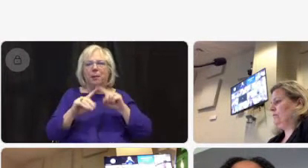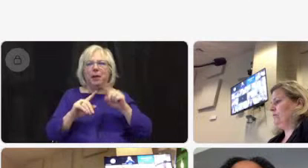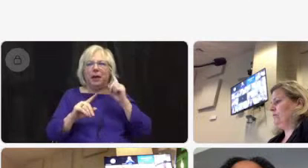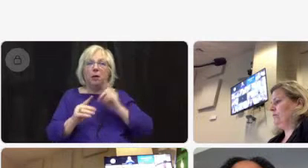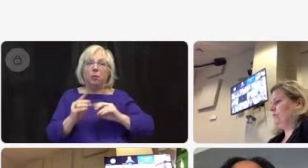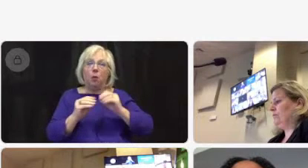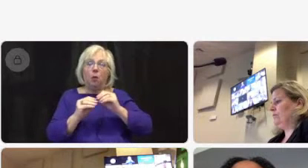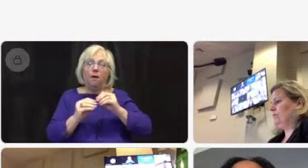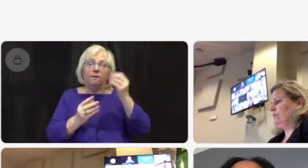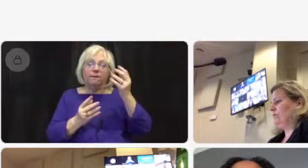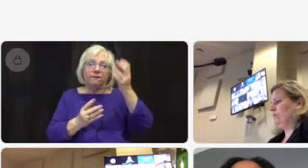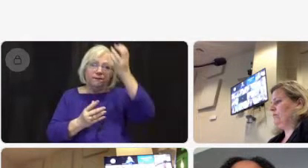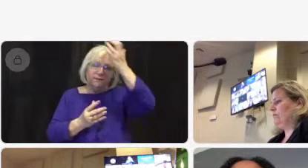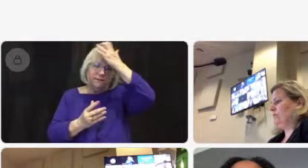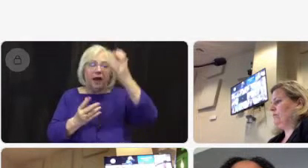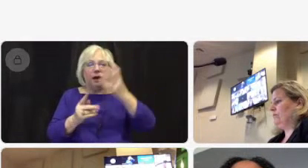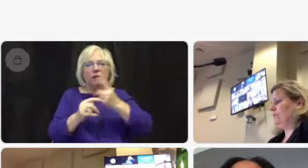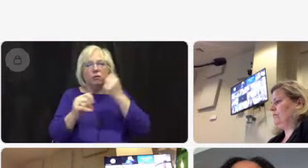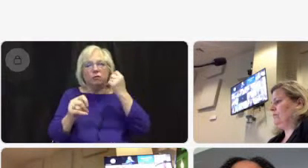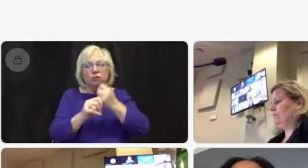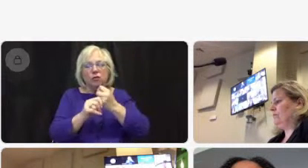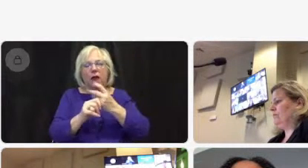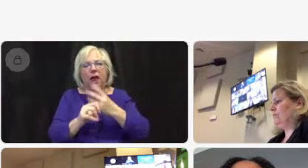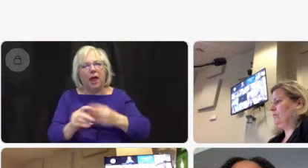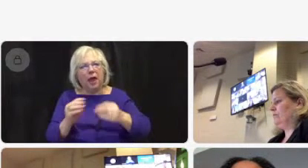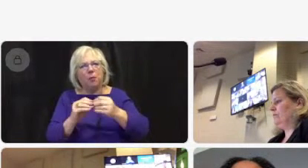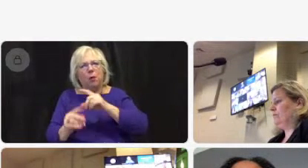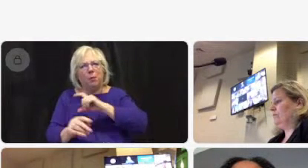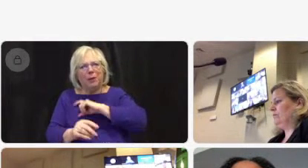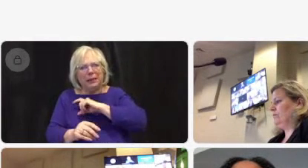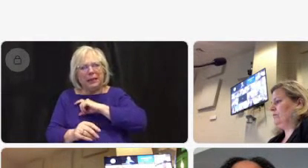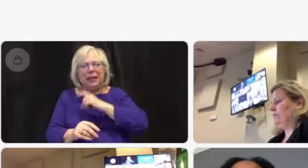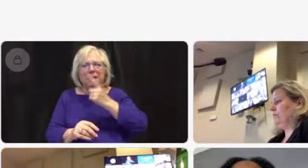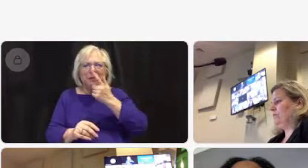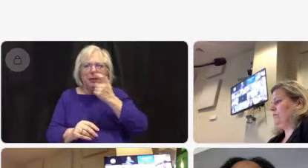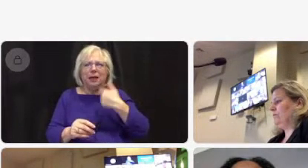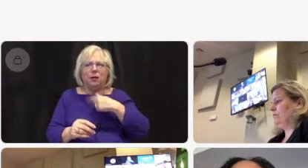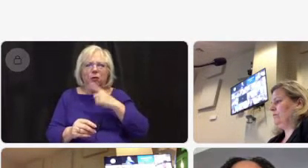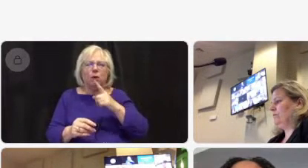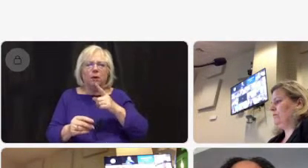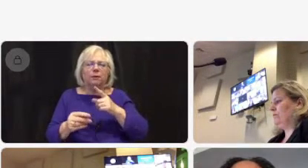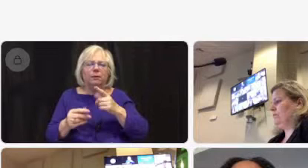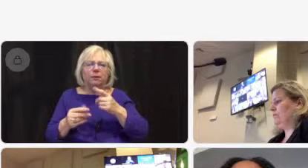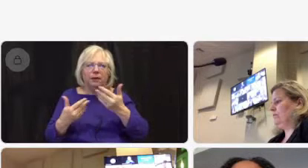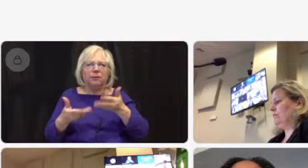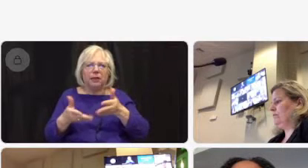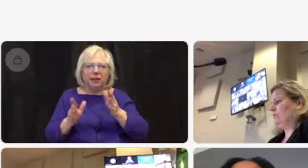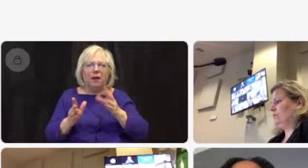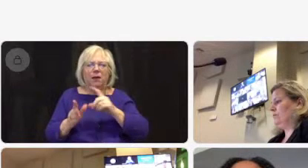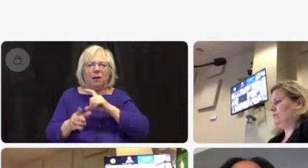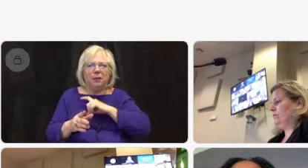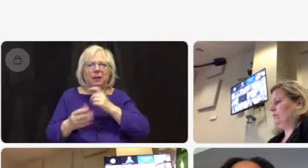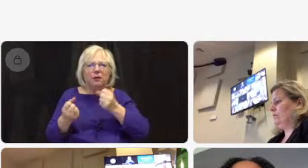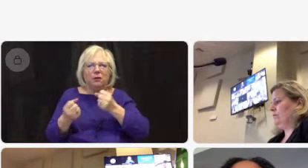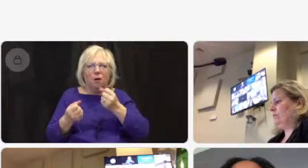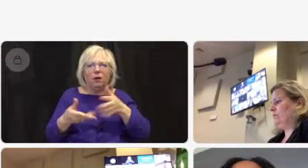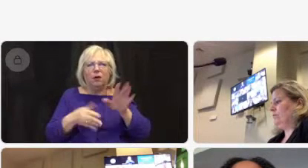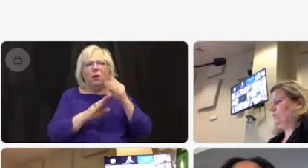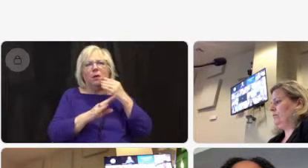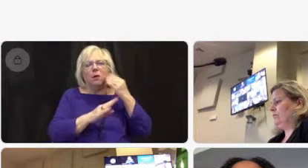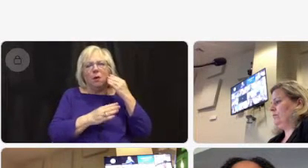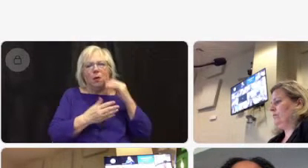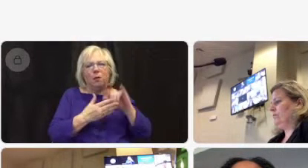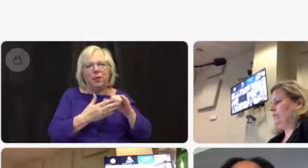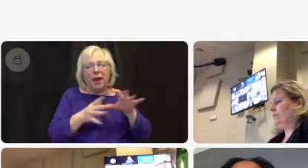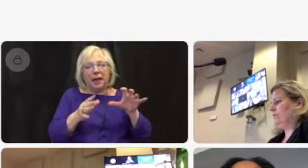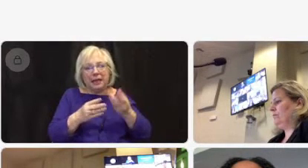police vehicles, because we're doing take-home and that increases our force, our active police force. Those are two primaries.